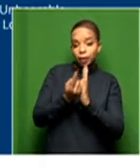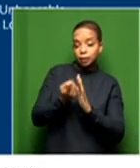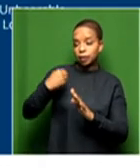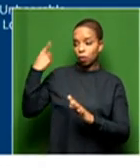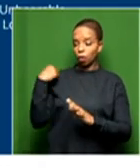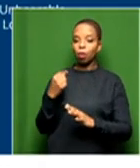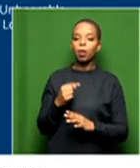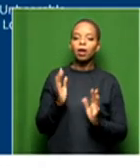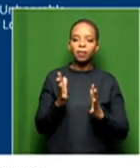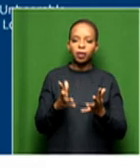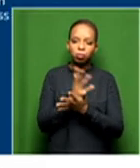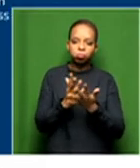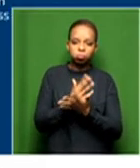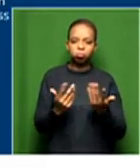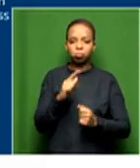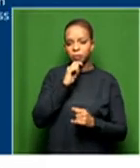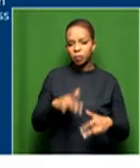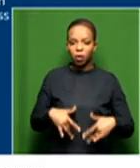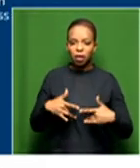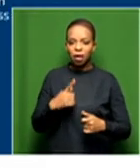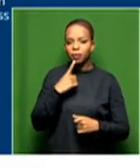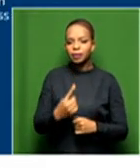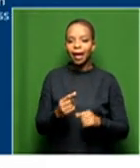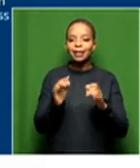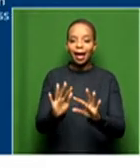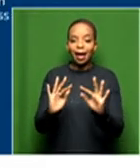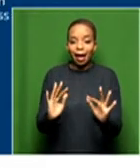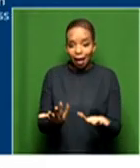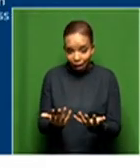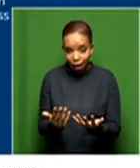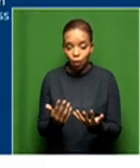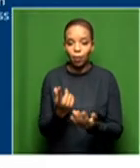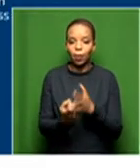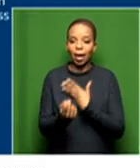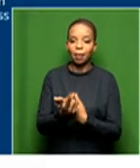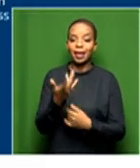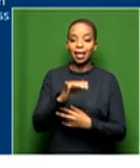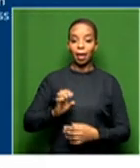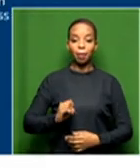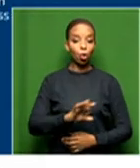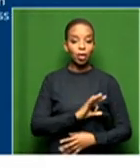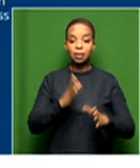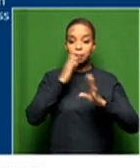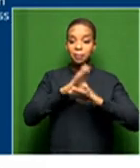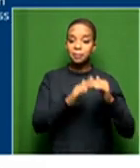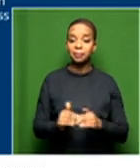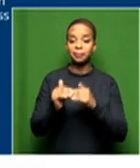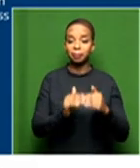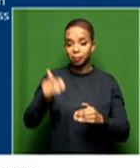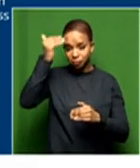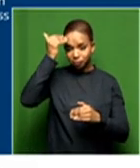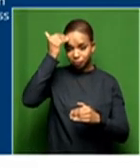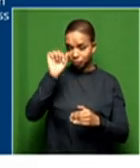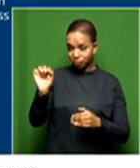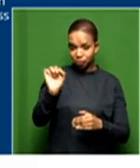how employees, if their mental health is not looked after in this time, they might go back to work, but it will carry on with an